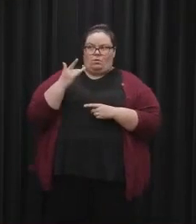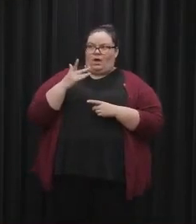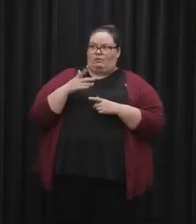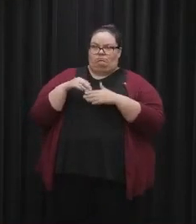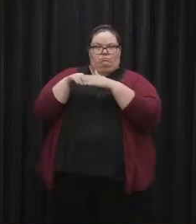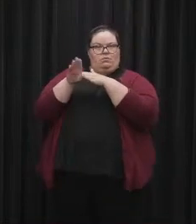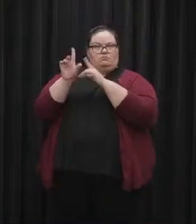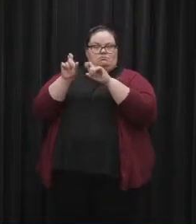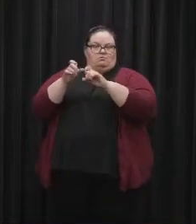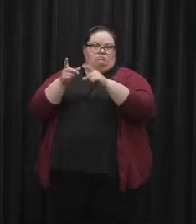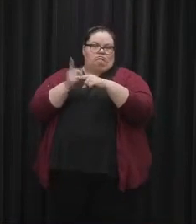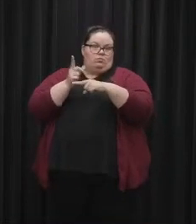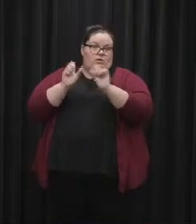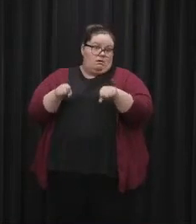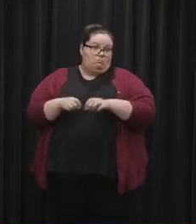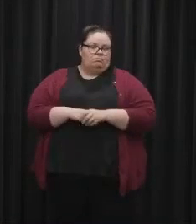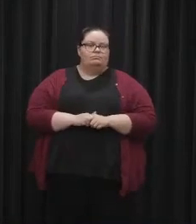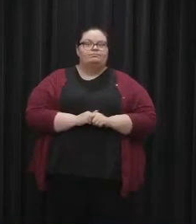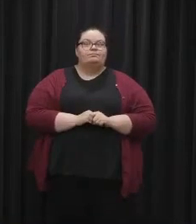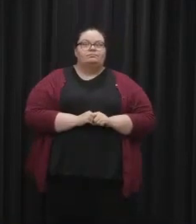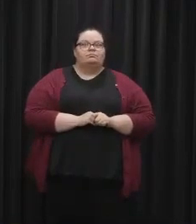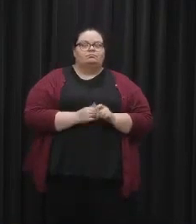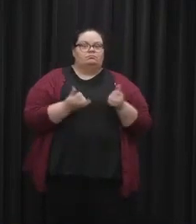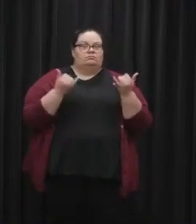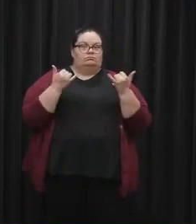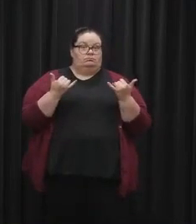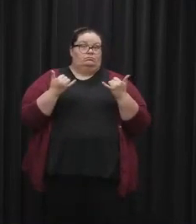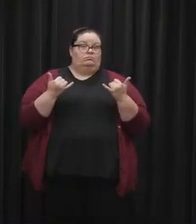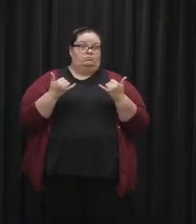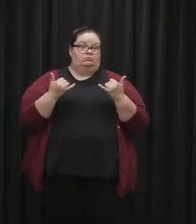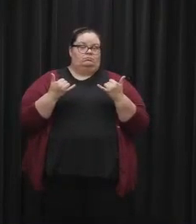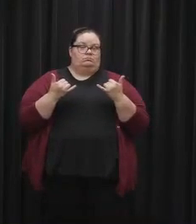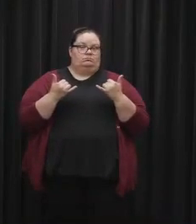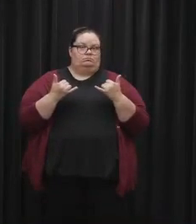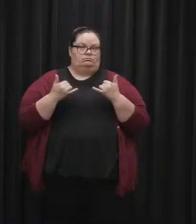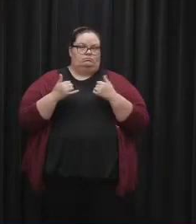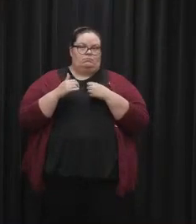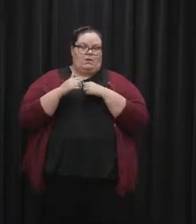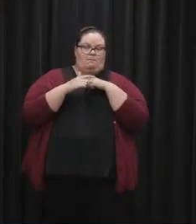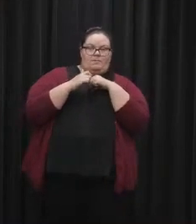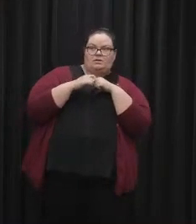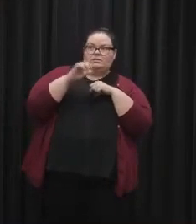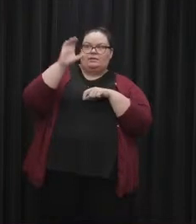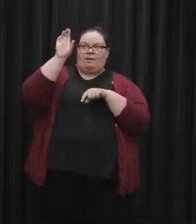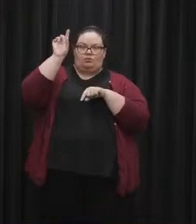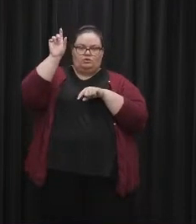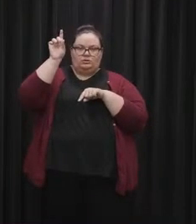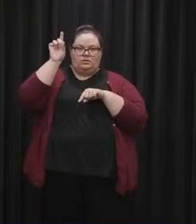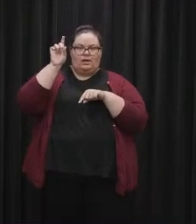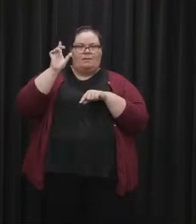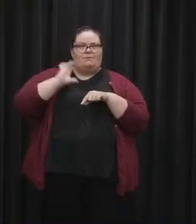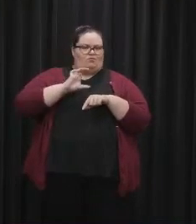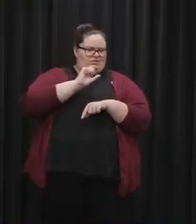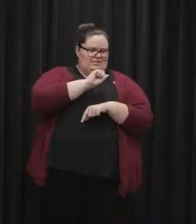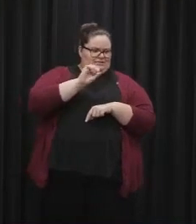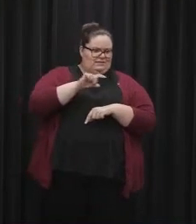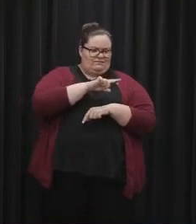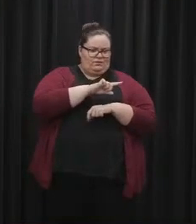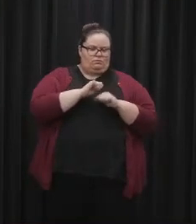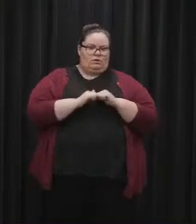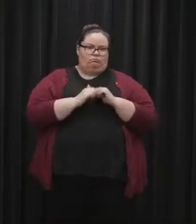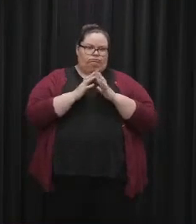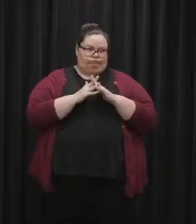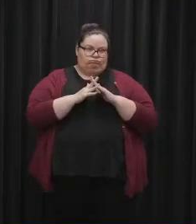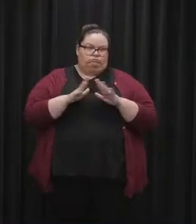where people can go to get tested, that kind of thing. So right now in Zone 1 and Zone 5, and then previously in the St. Stephen area, we